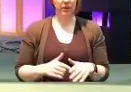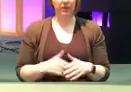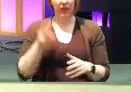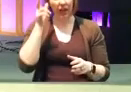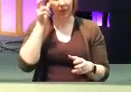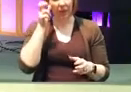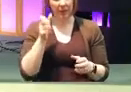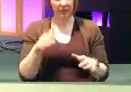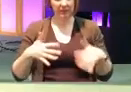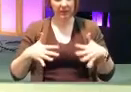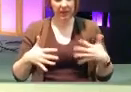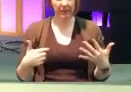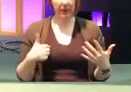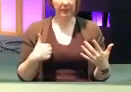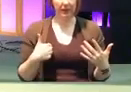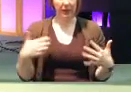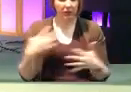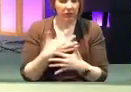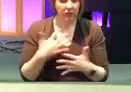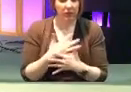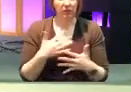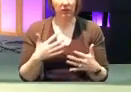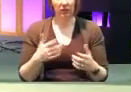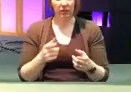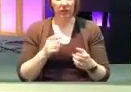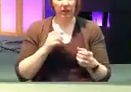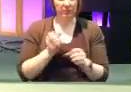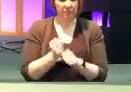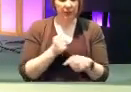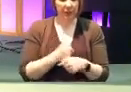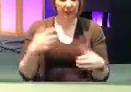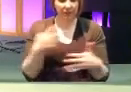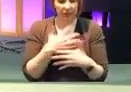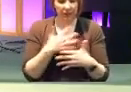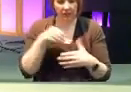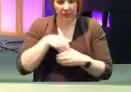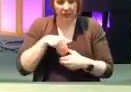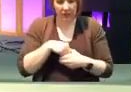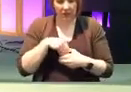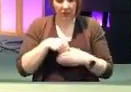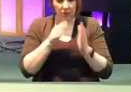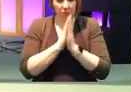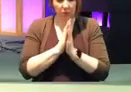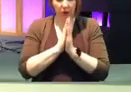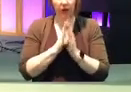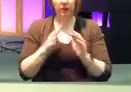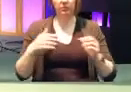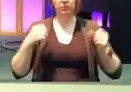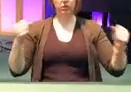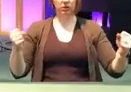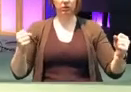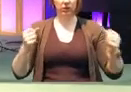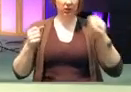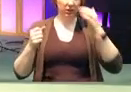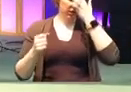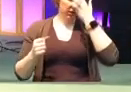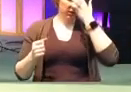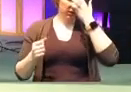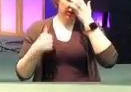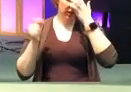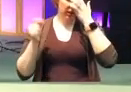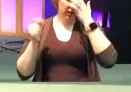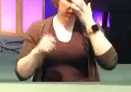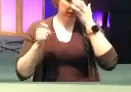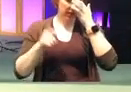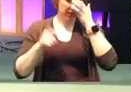has been intimidating me. The enemy has been creating fear in me to pray boldly, to stand firmly, and I